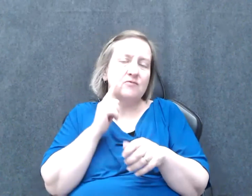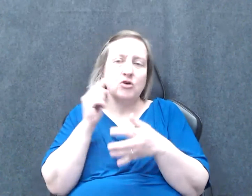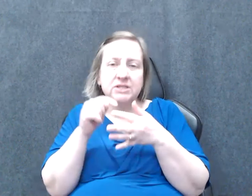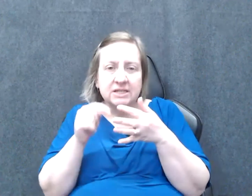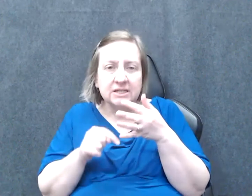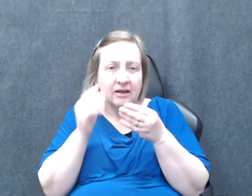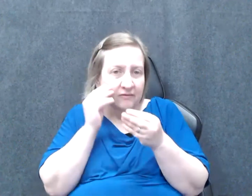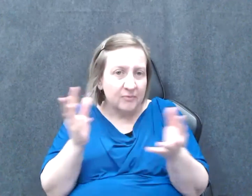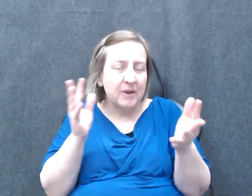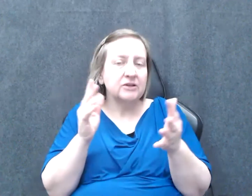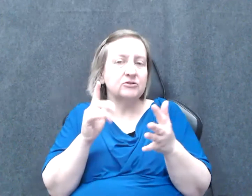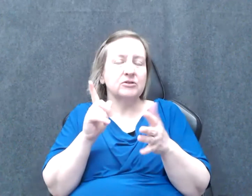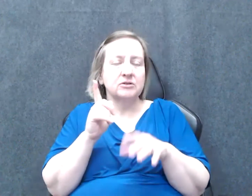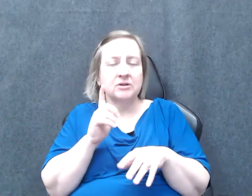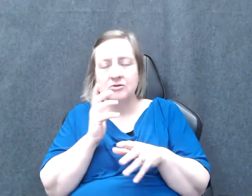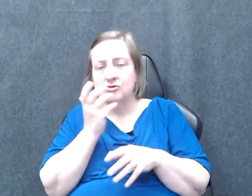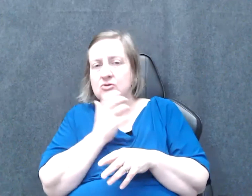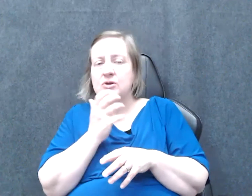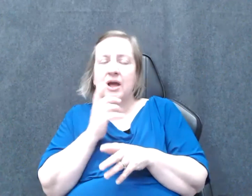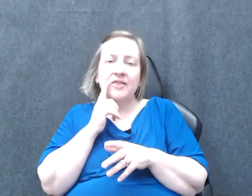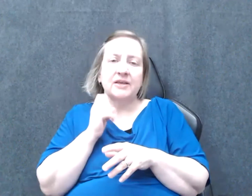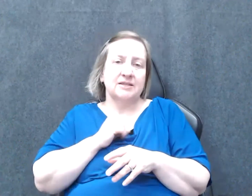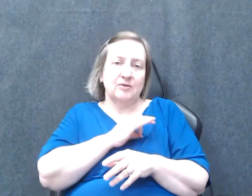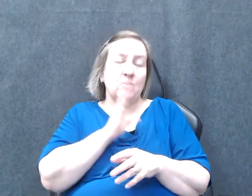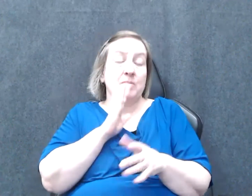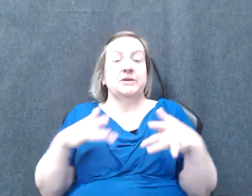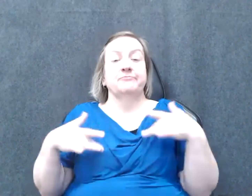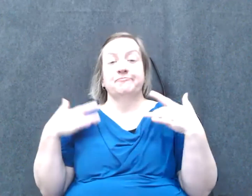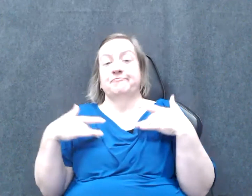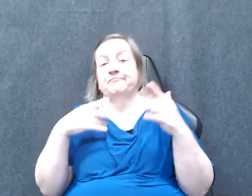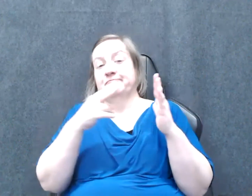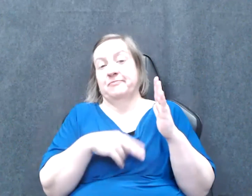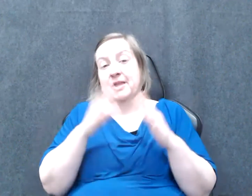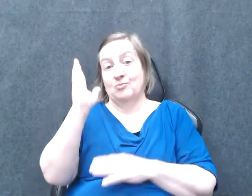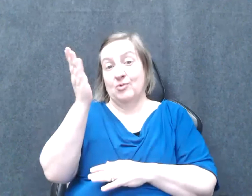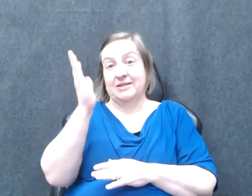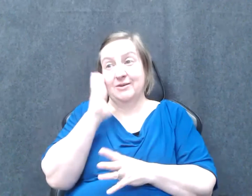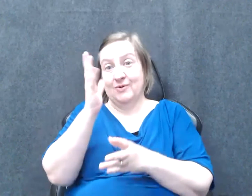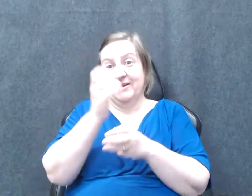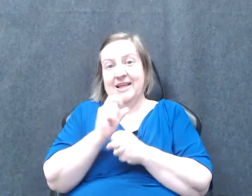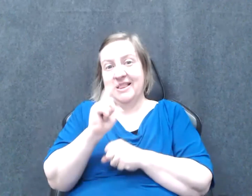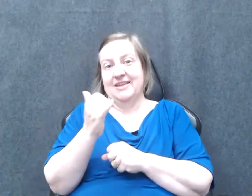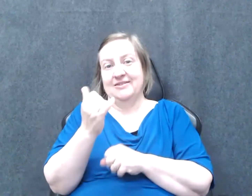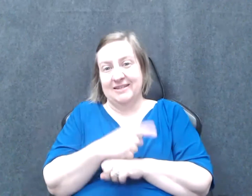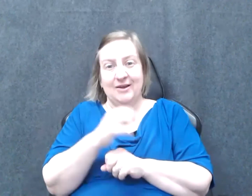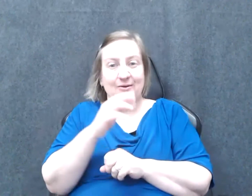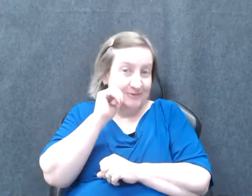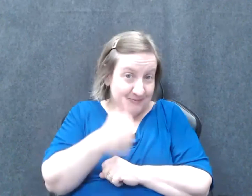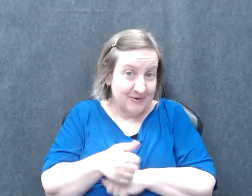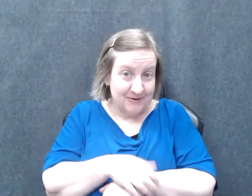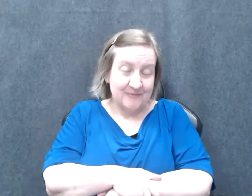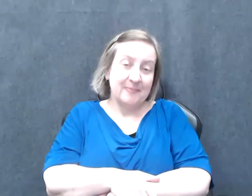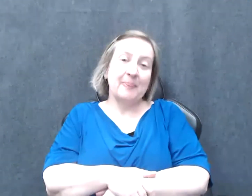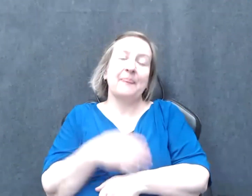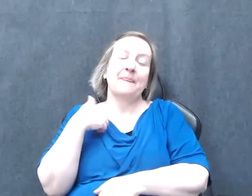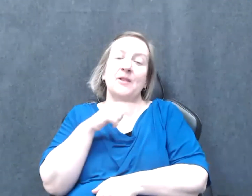information. I imagine our steering committee will be eager to review the presentation that they'll be receiving later today or tomorrow. So we